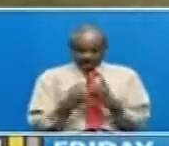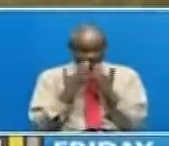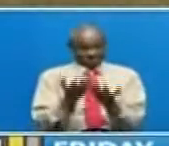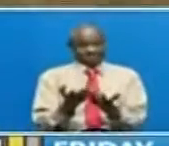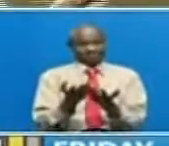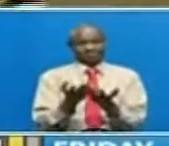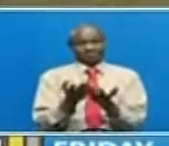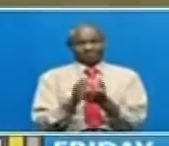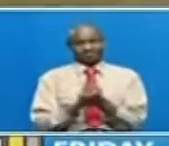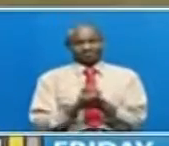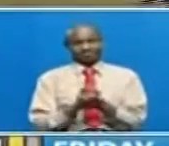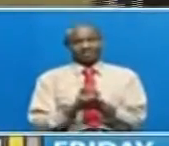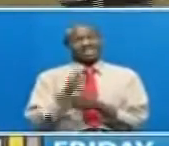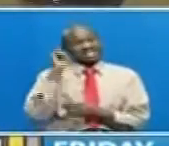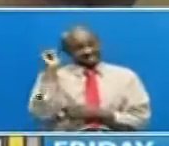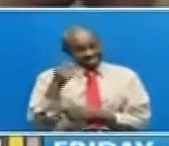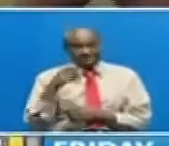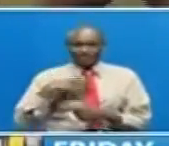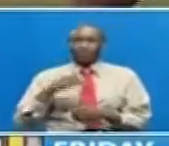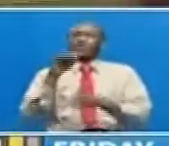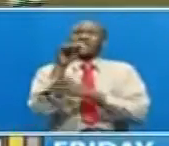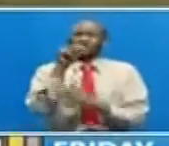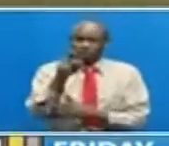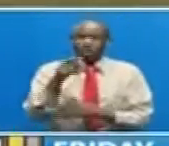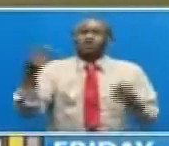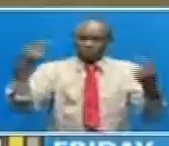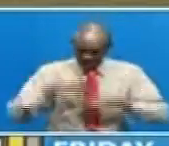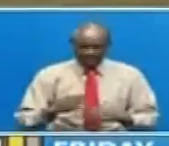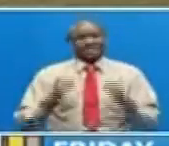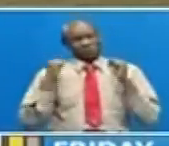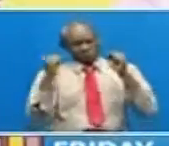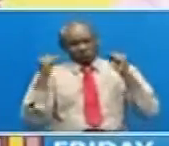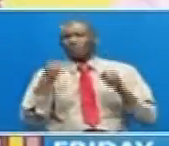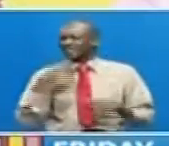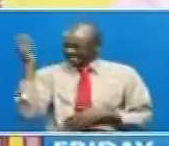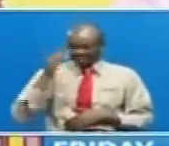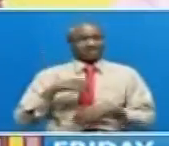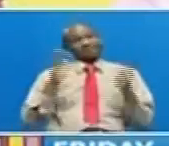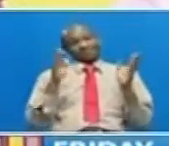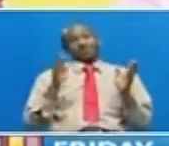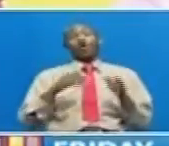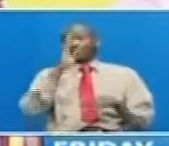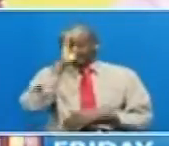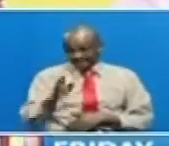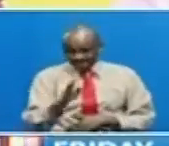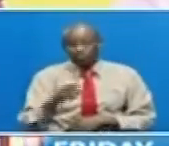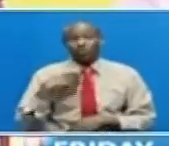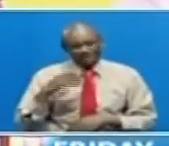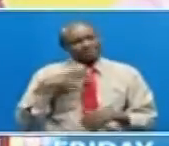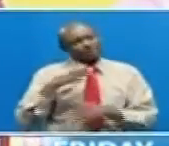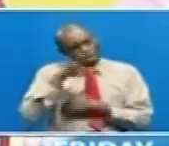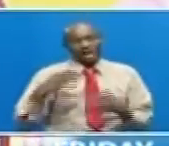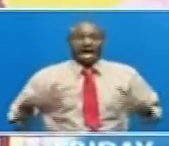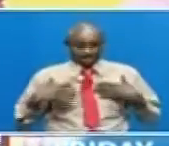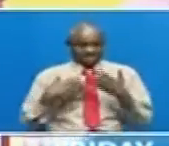Union grounds. Kenyans, we appeal to you to come and give you. We've never let you down, and on Sunday, we want to make sure everybody